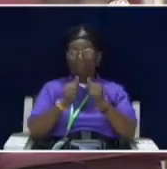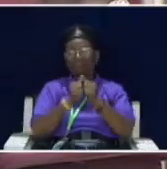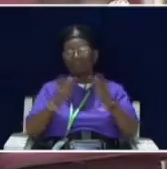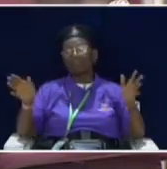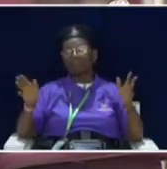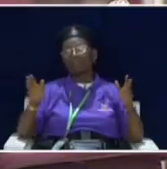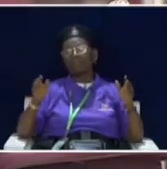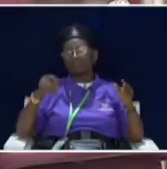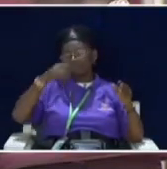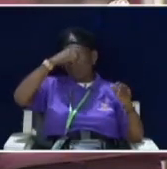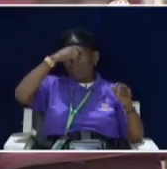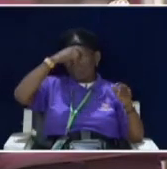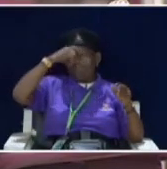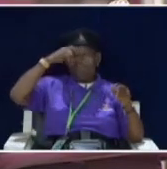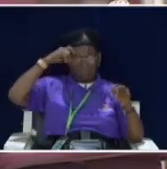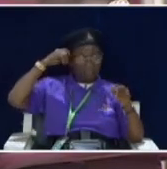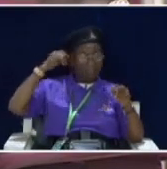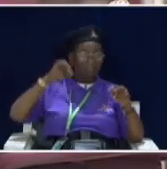sweating.